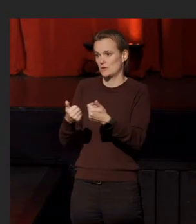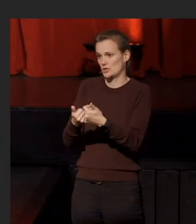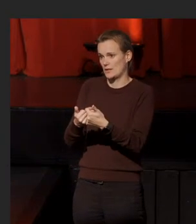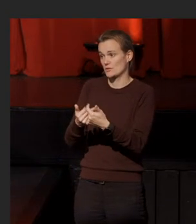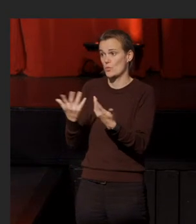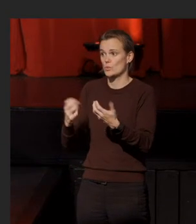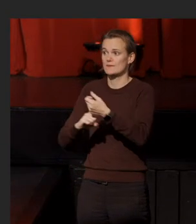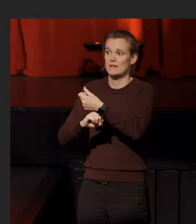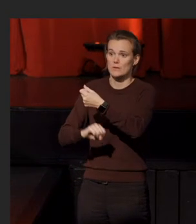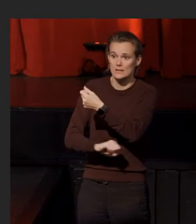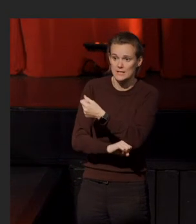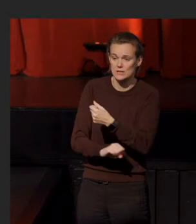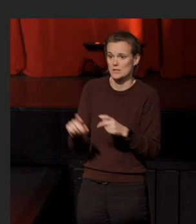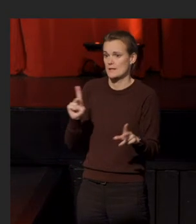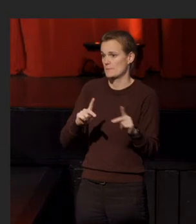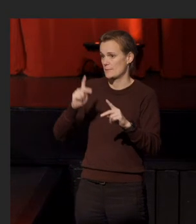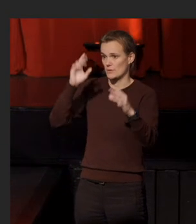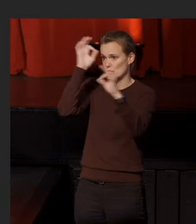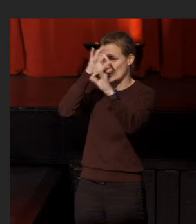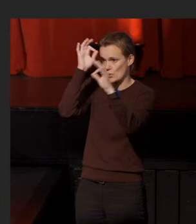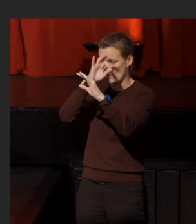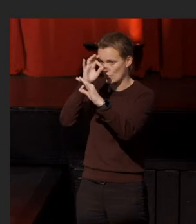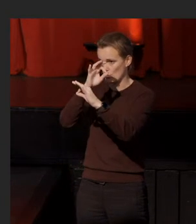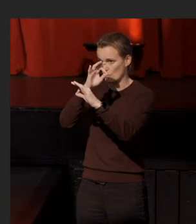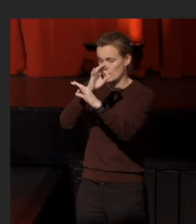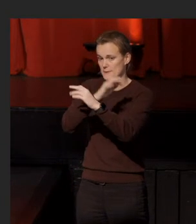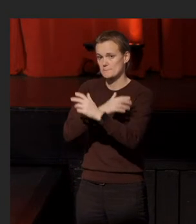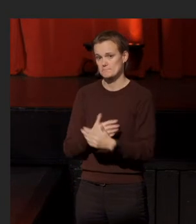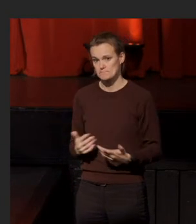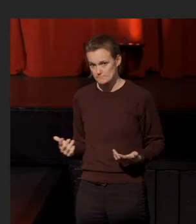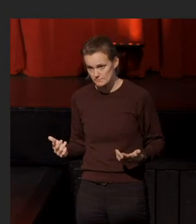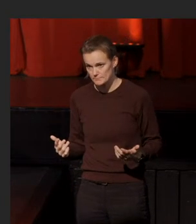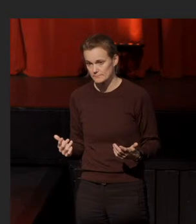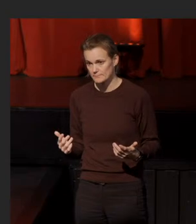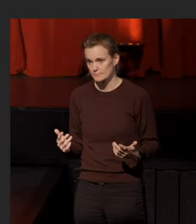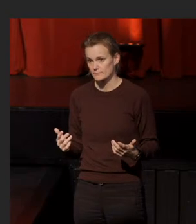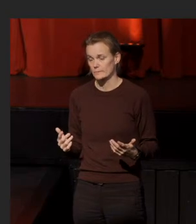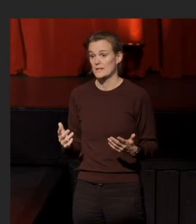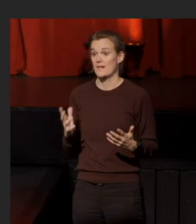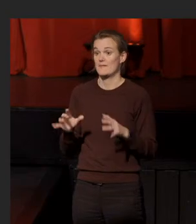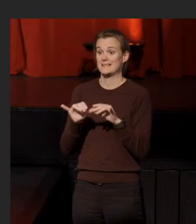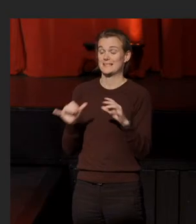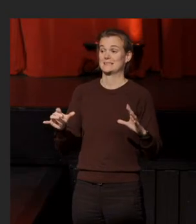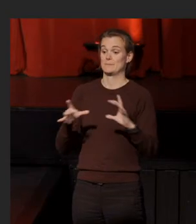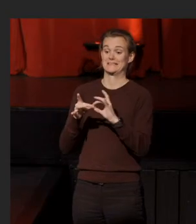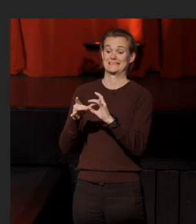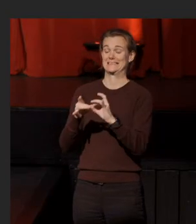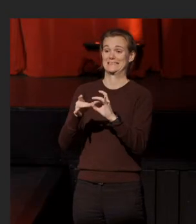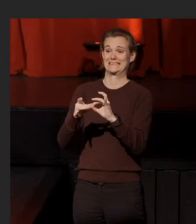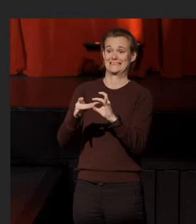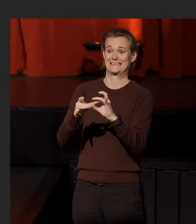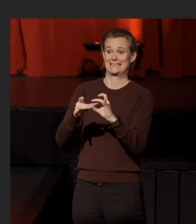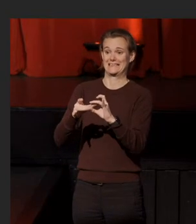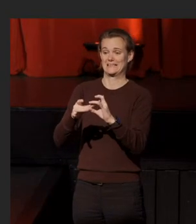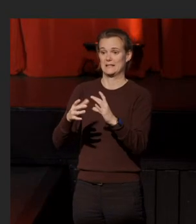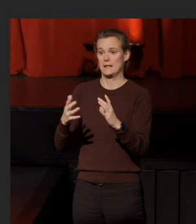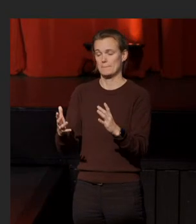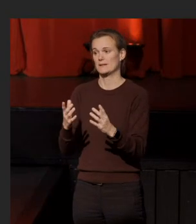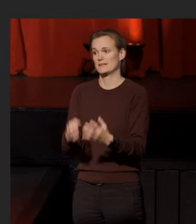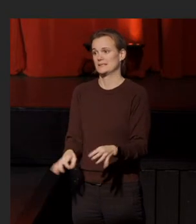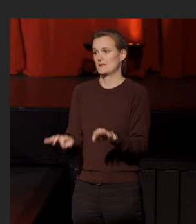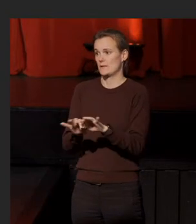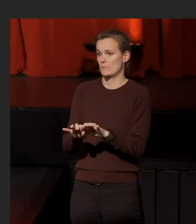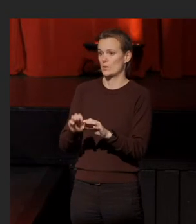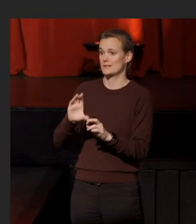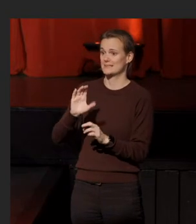foundational that do act when they are known to increase the likelihood that we'll hold our system together. But tied to that, I think, is the need for civic